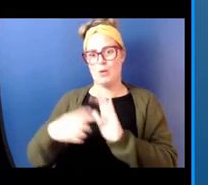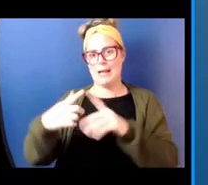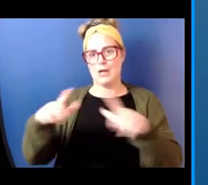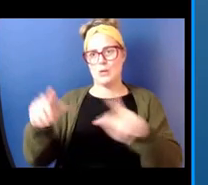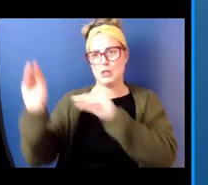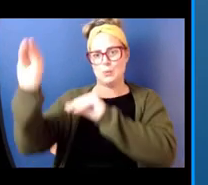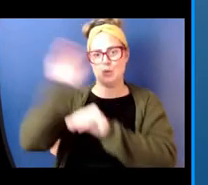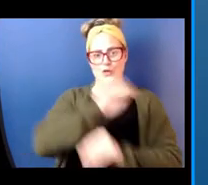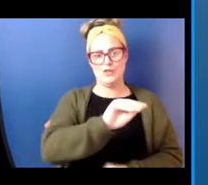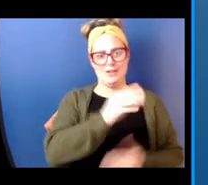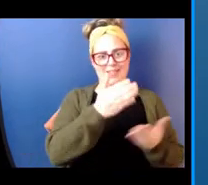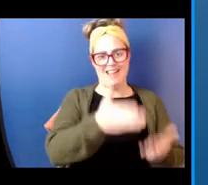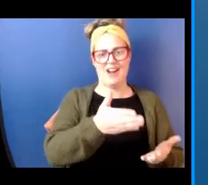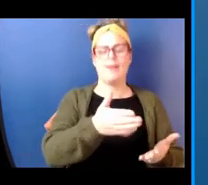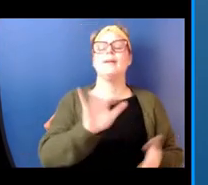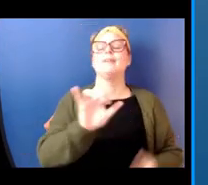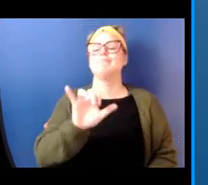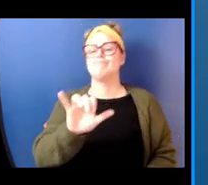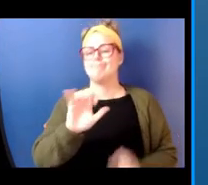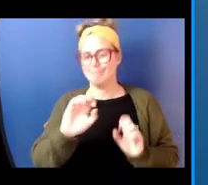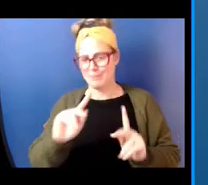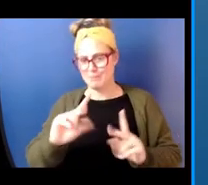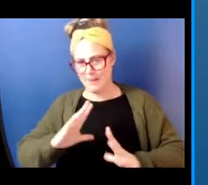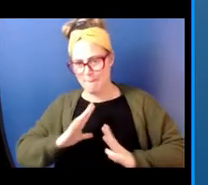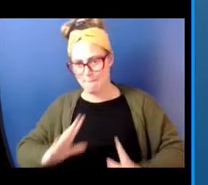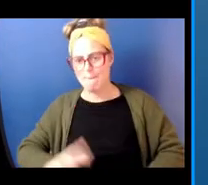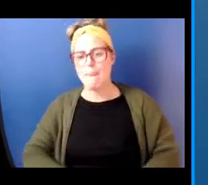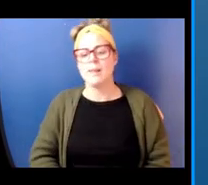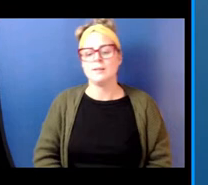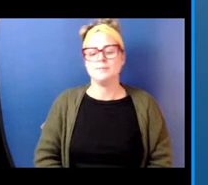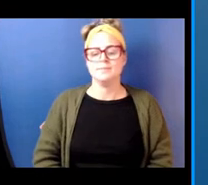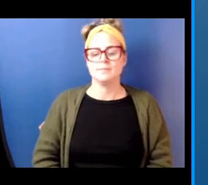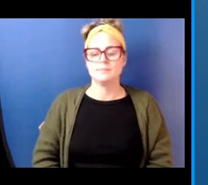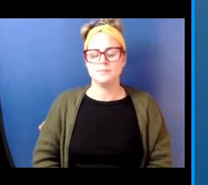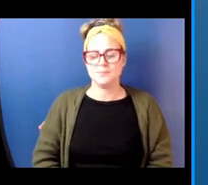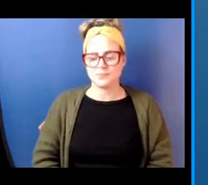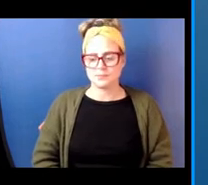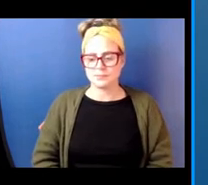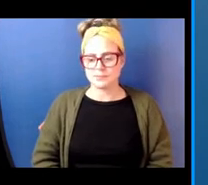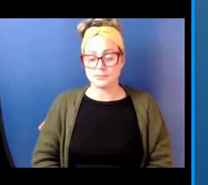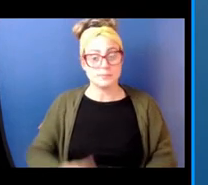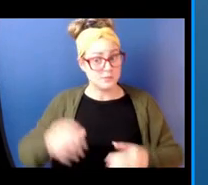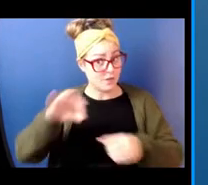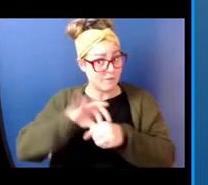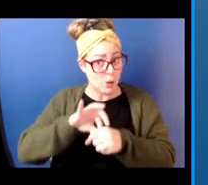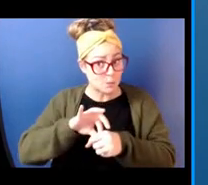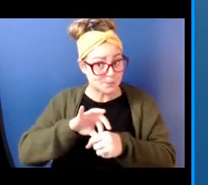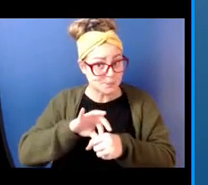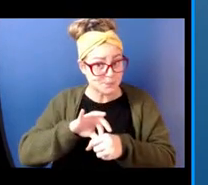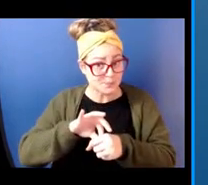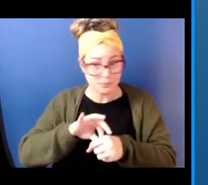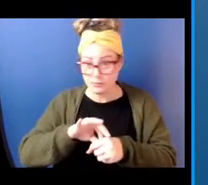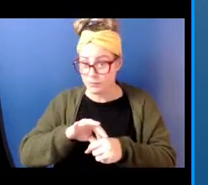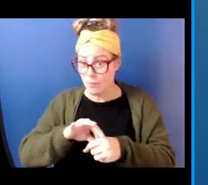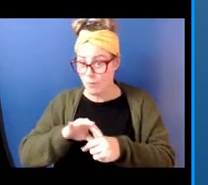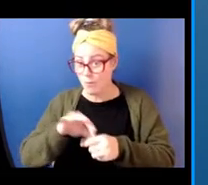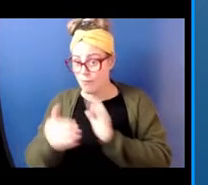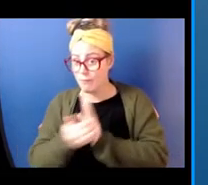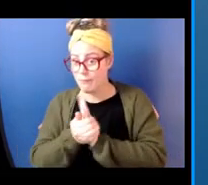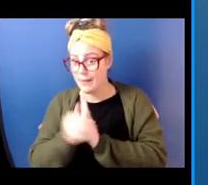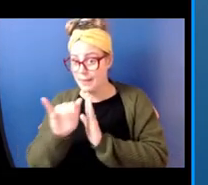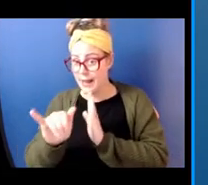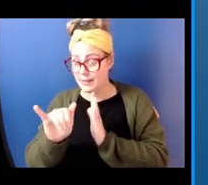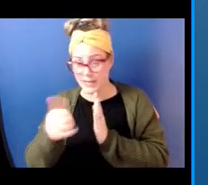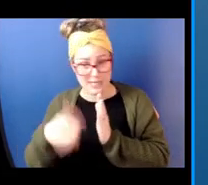so that's fine okay uh so we need to vote on that motion to amend any